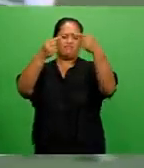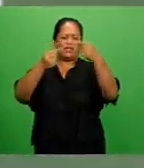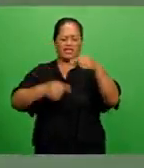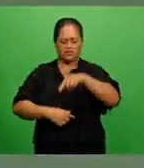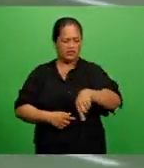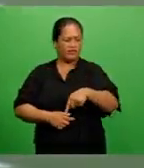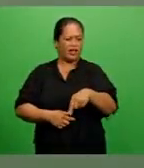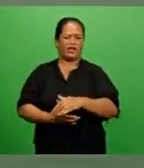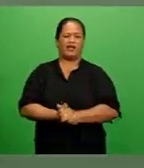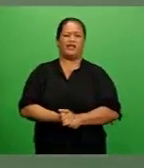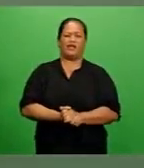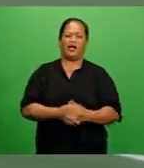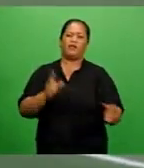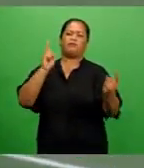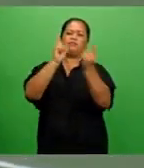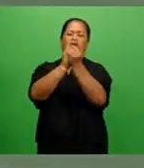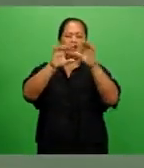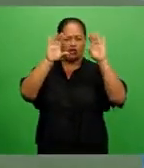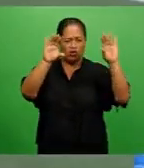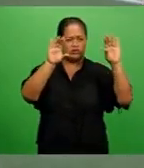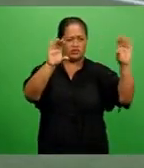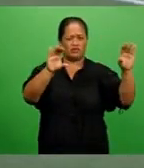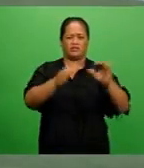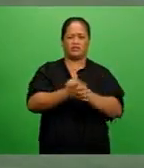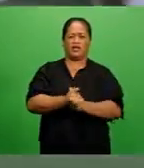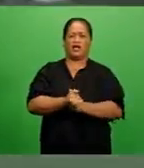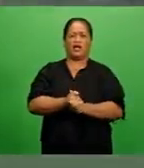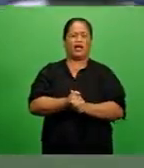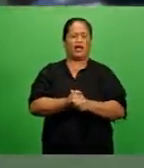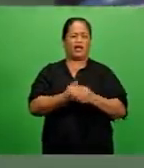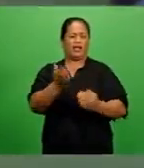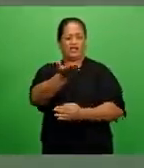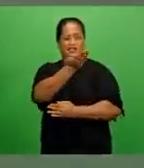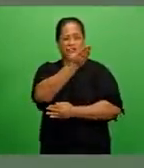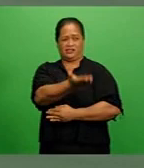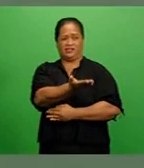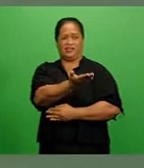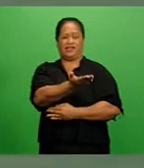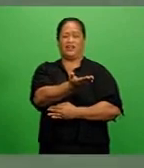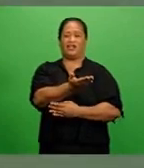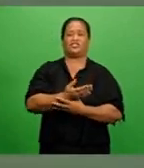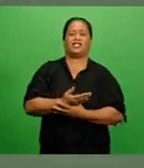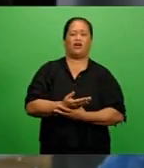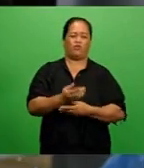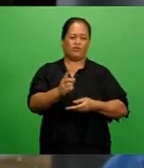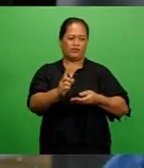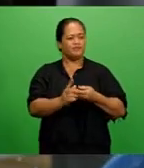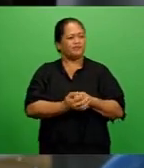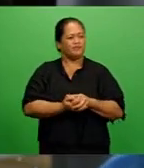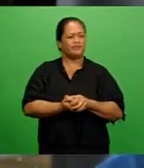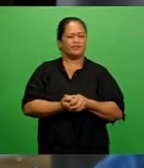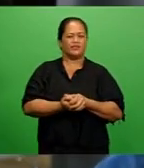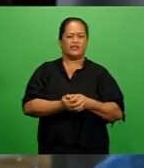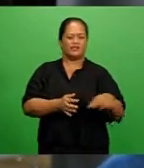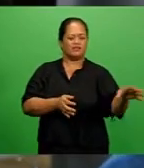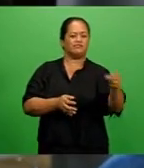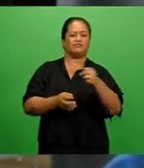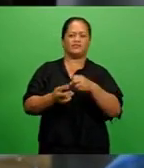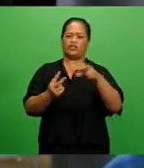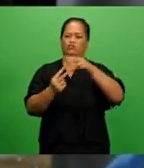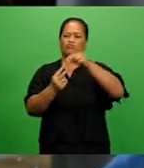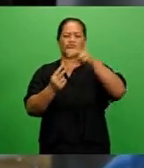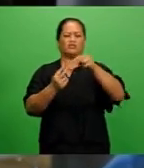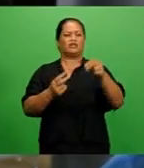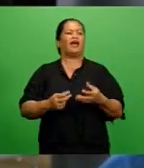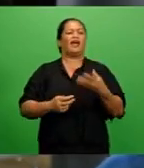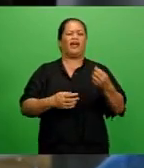Sevens captain and Olympic gold medalist Osea Kulinisau, who took him to play for the Covenant Brothers Club. I have a mentor who